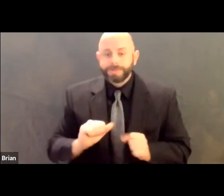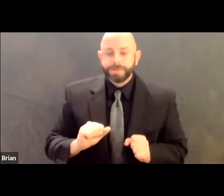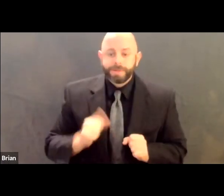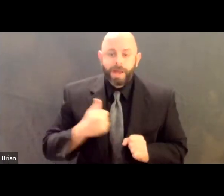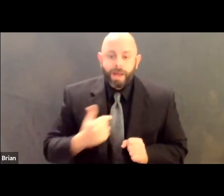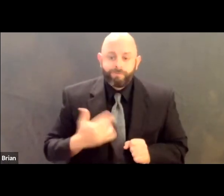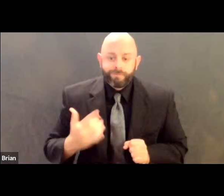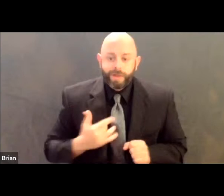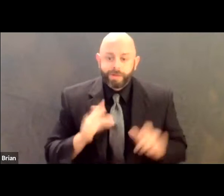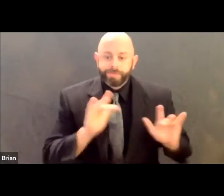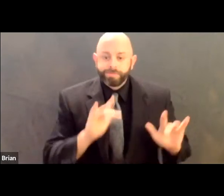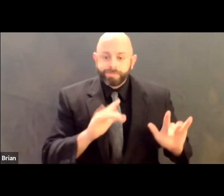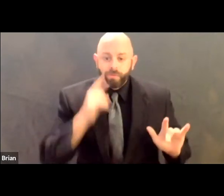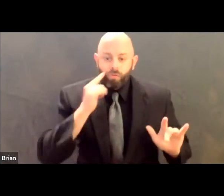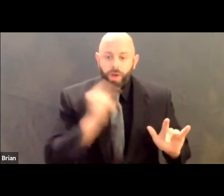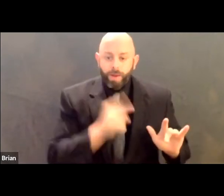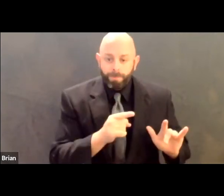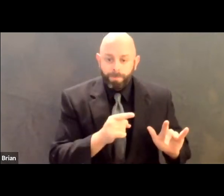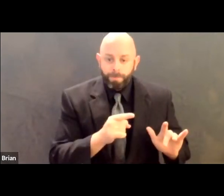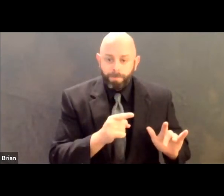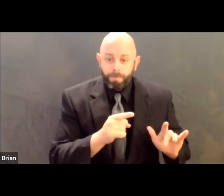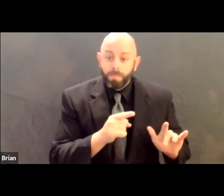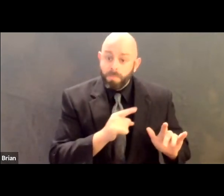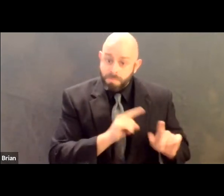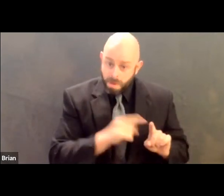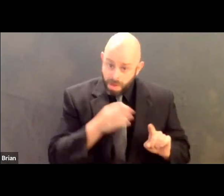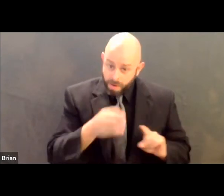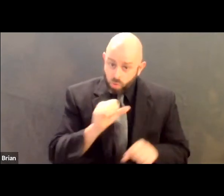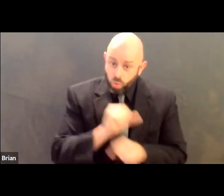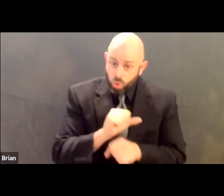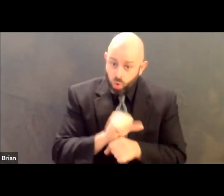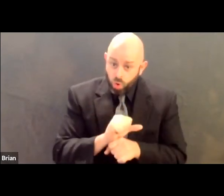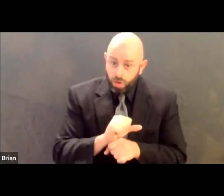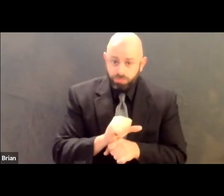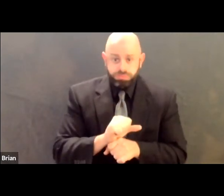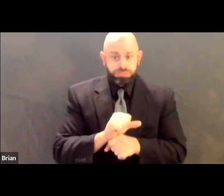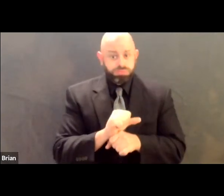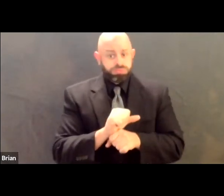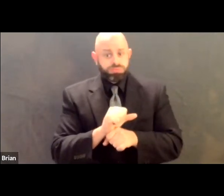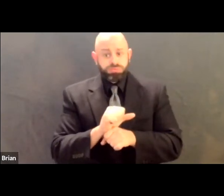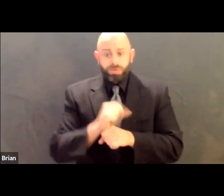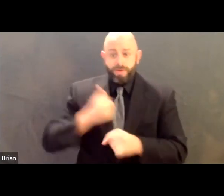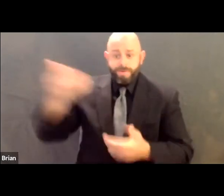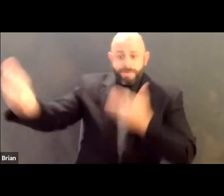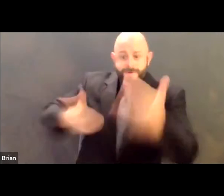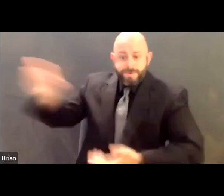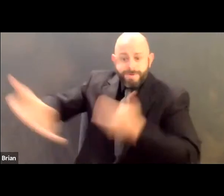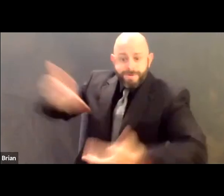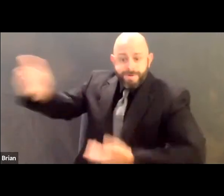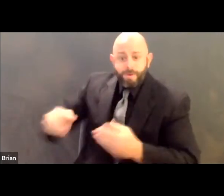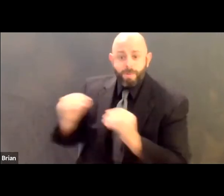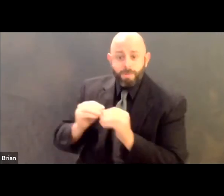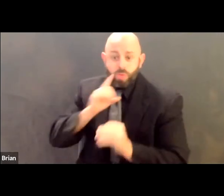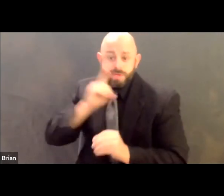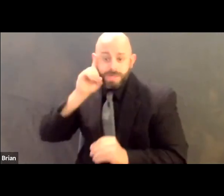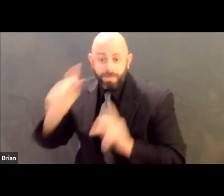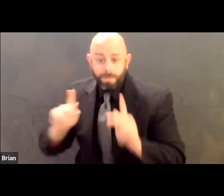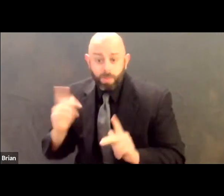him. But after he worked there, I went out and hired more deaf people because it was good for my bottom